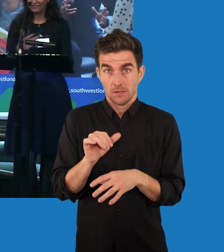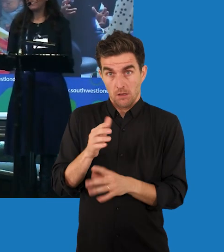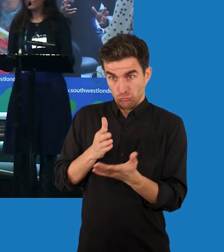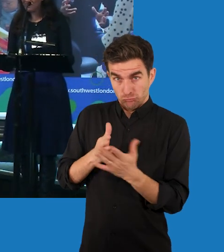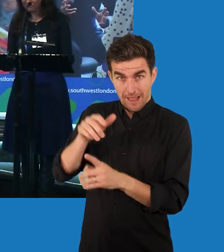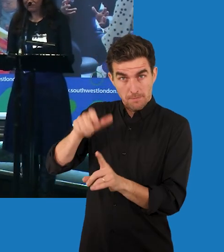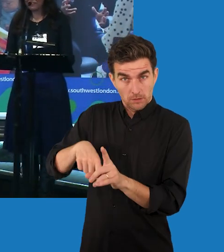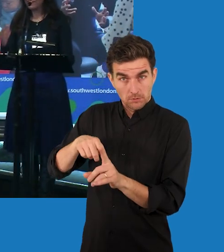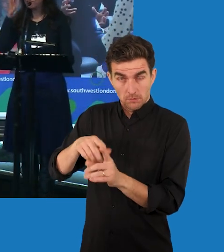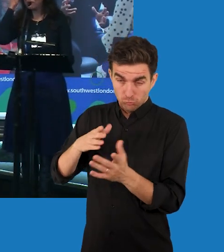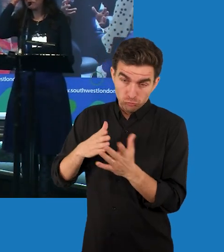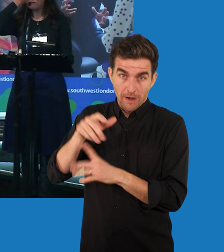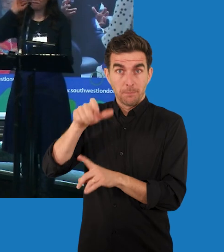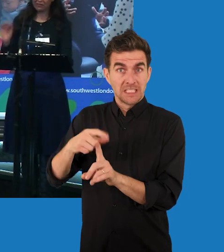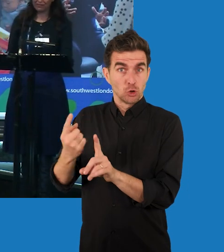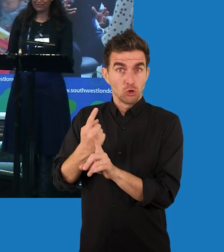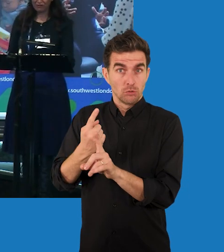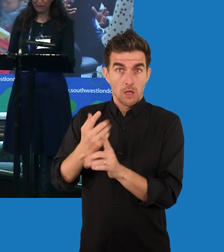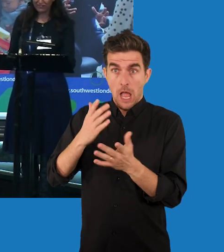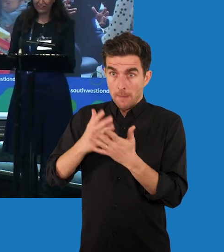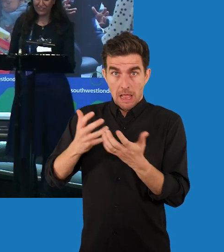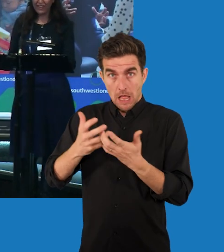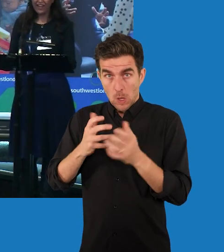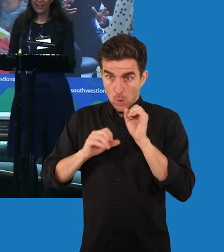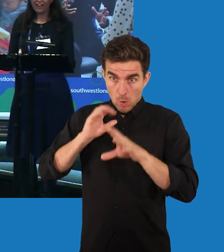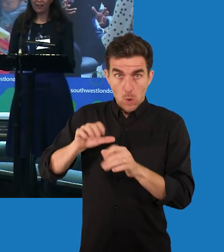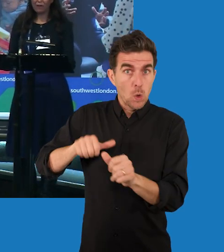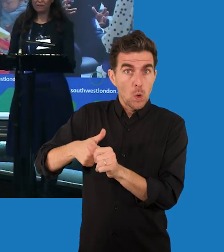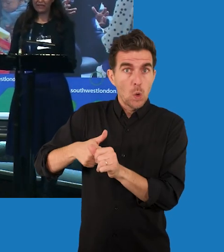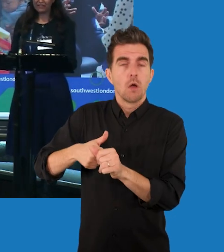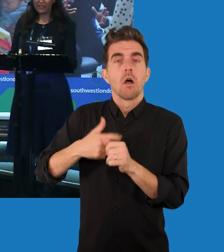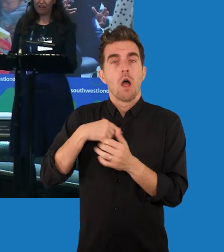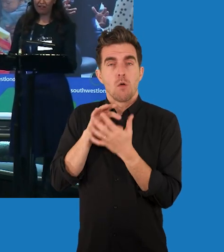eloquently said to life with a real person, a real patient.